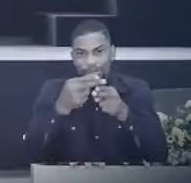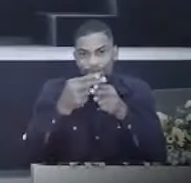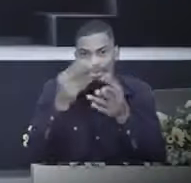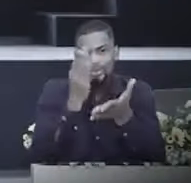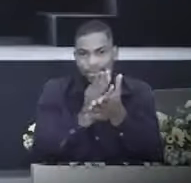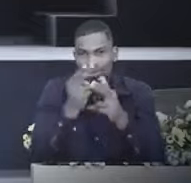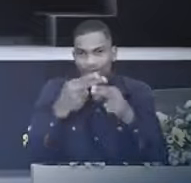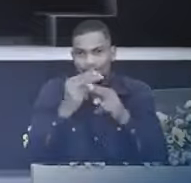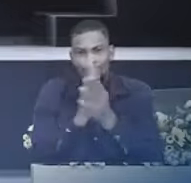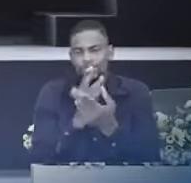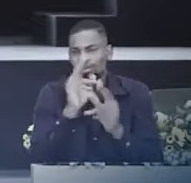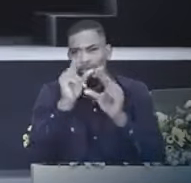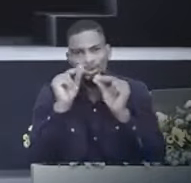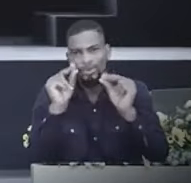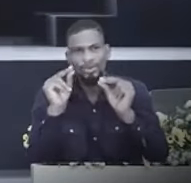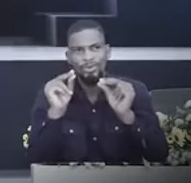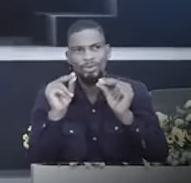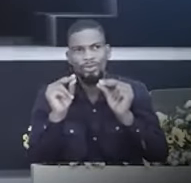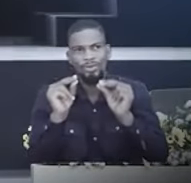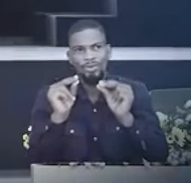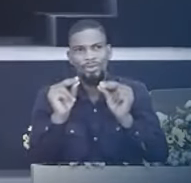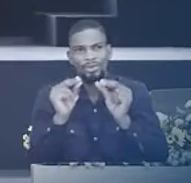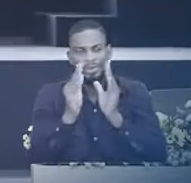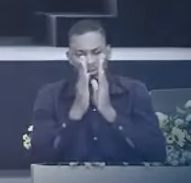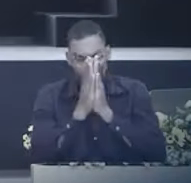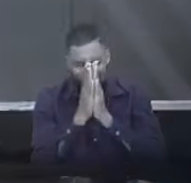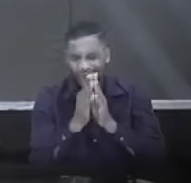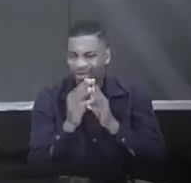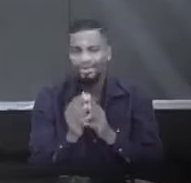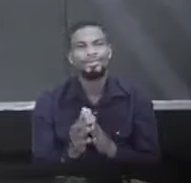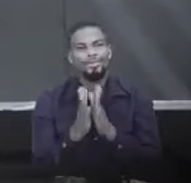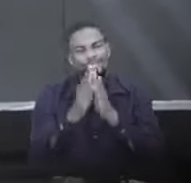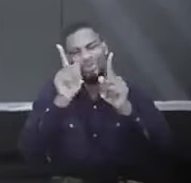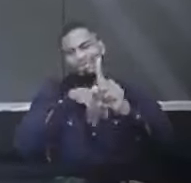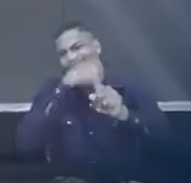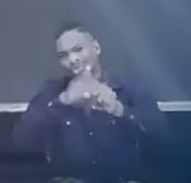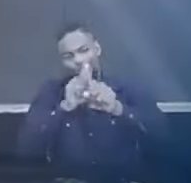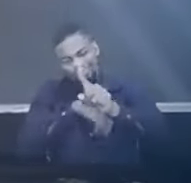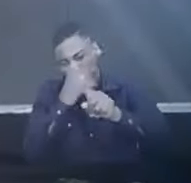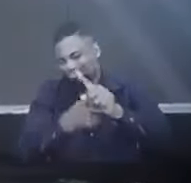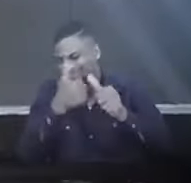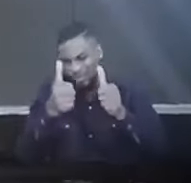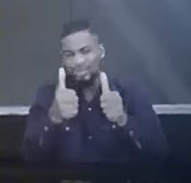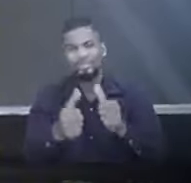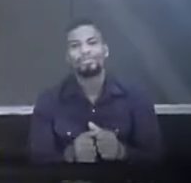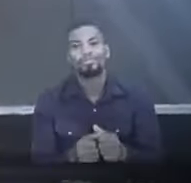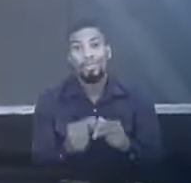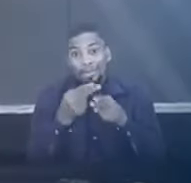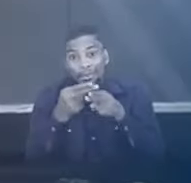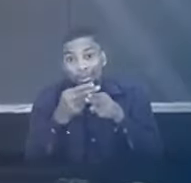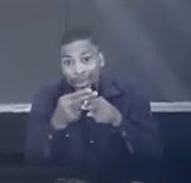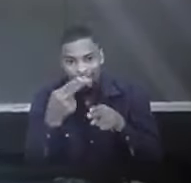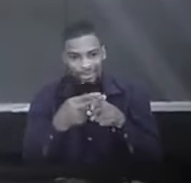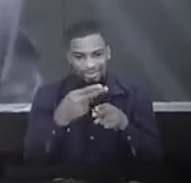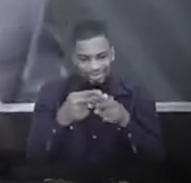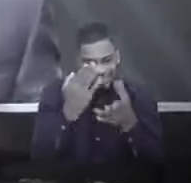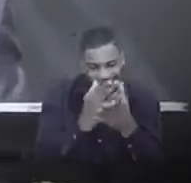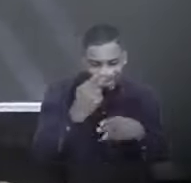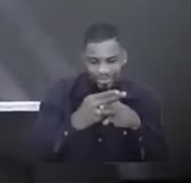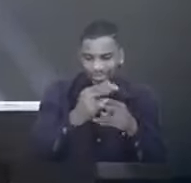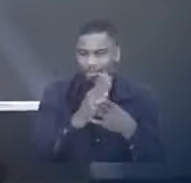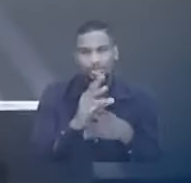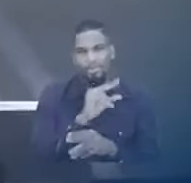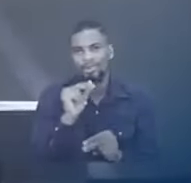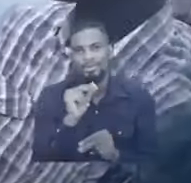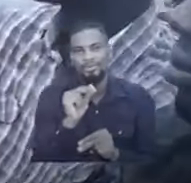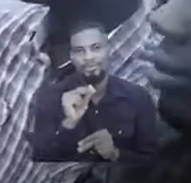No, we didn't come to hear you. This is prayer meeting. Let the people pray. You understand? So let them pray. And so when